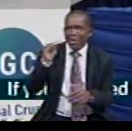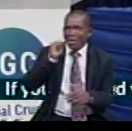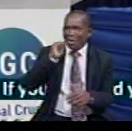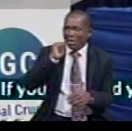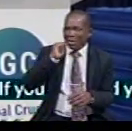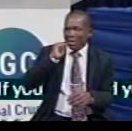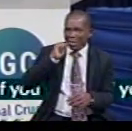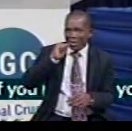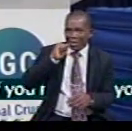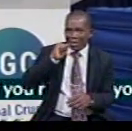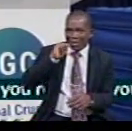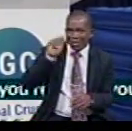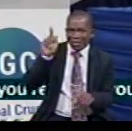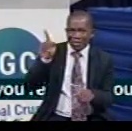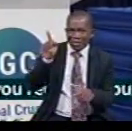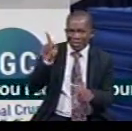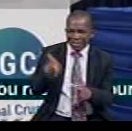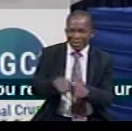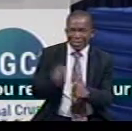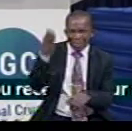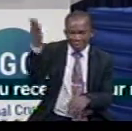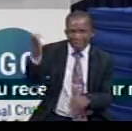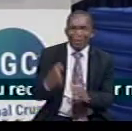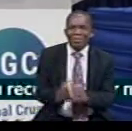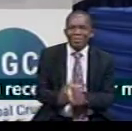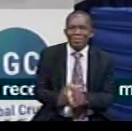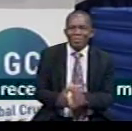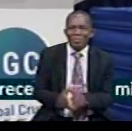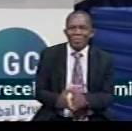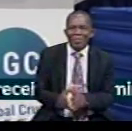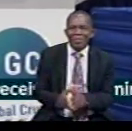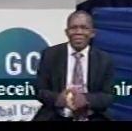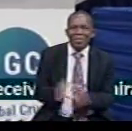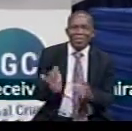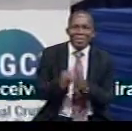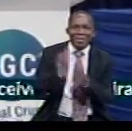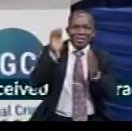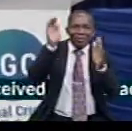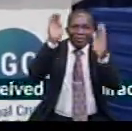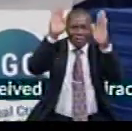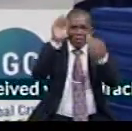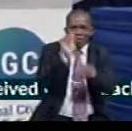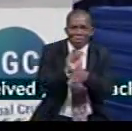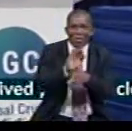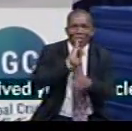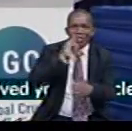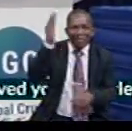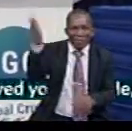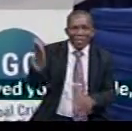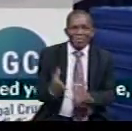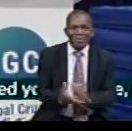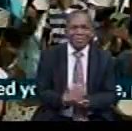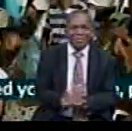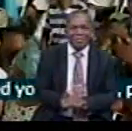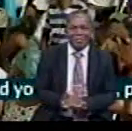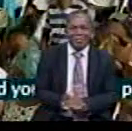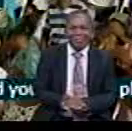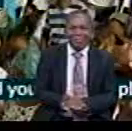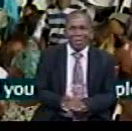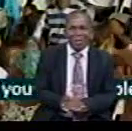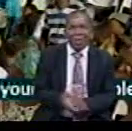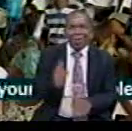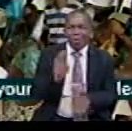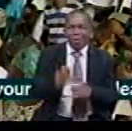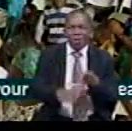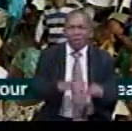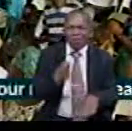there. Yes, that's another four-legged thing there. Yes. Walking assistance